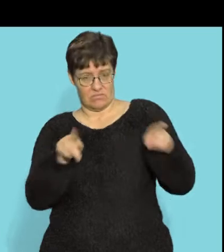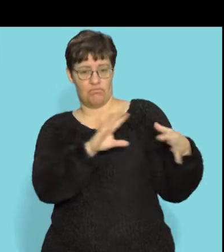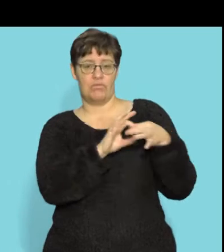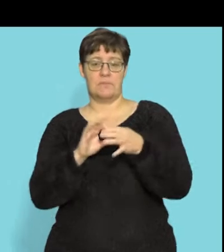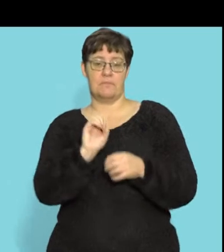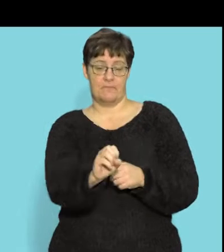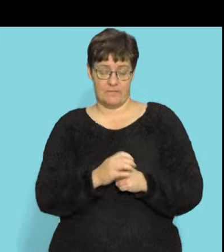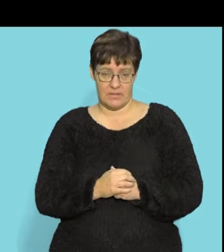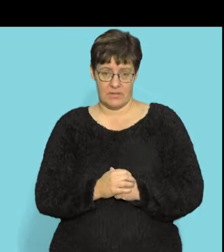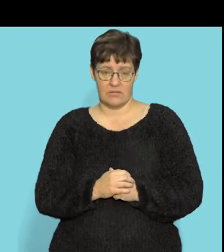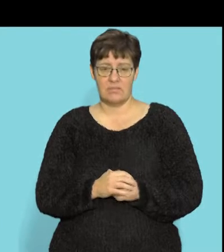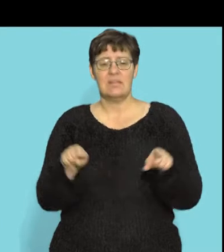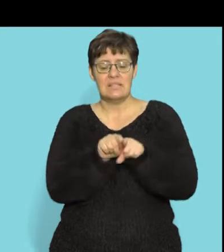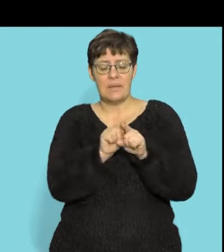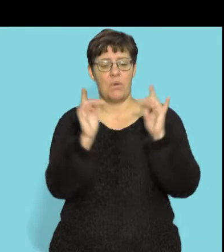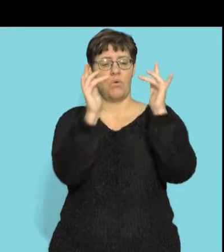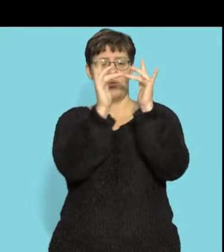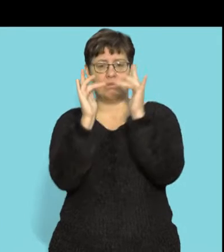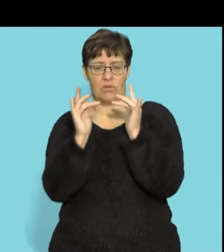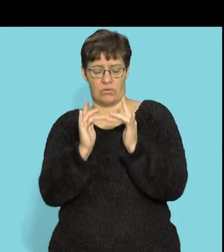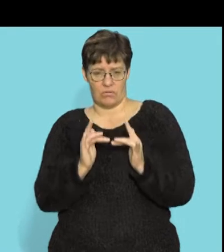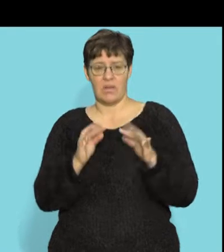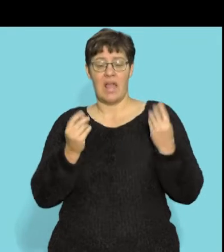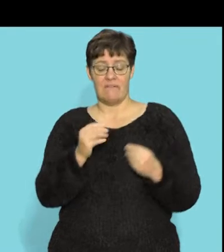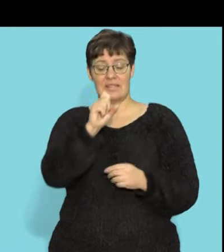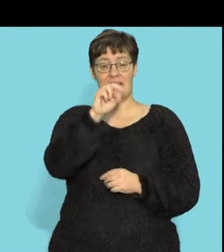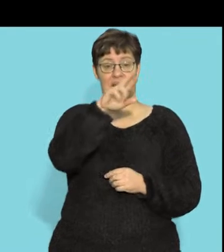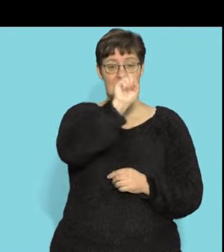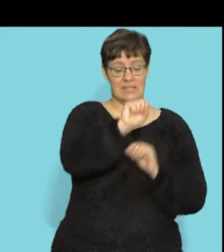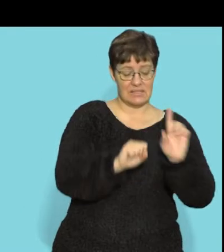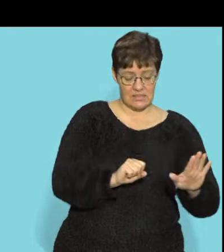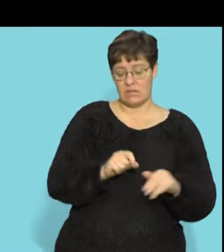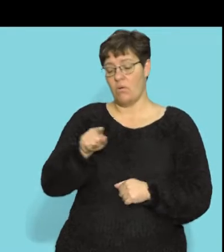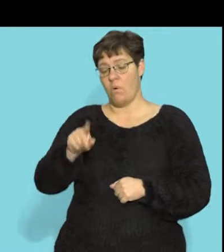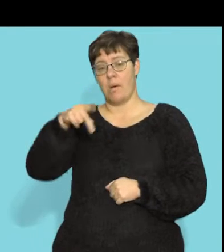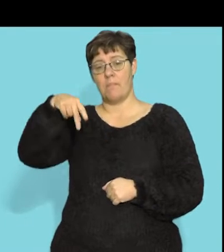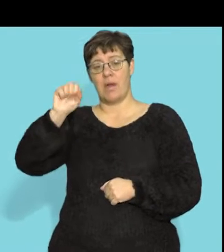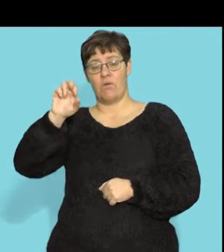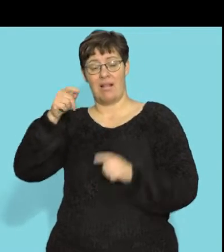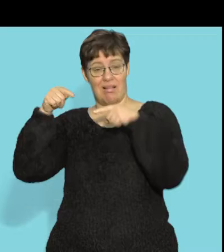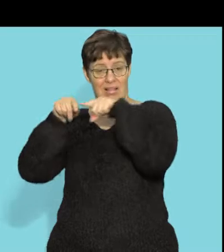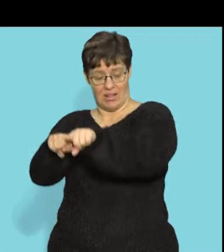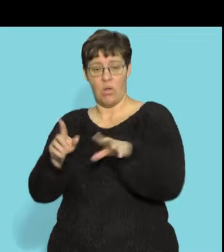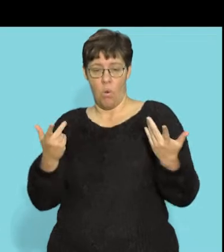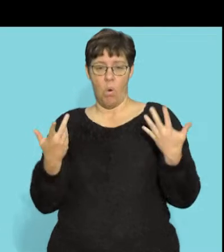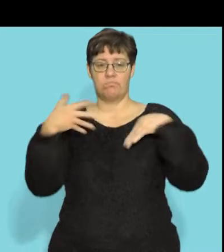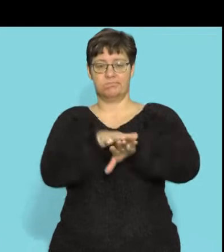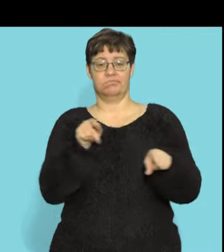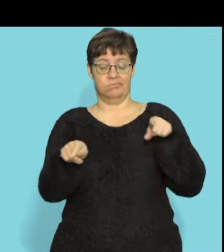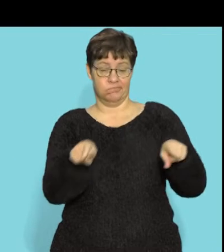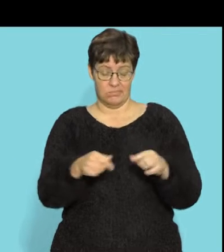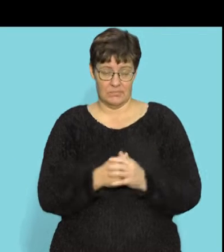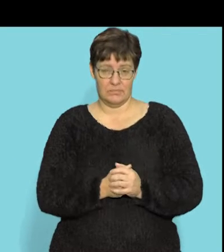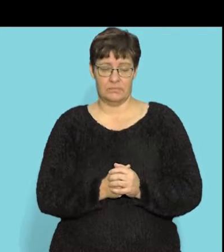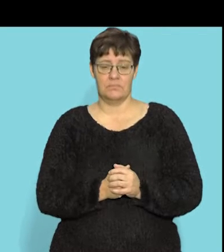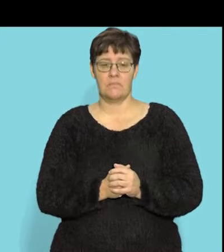are familiar with the types of connections, the series, parallel, or a combination of the two. Right. So in